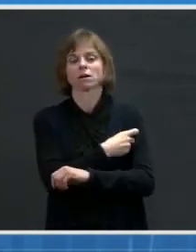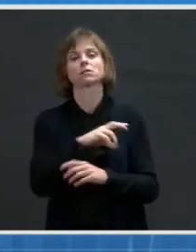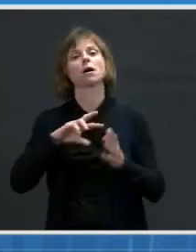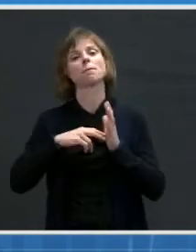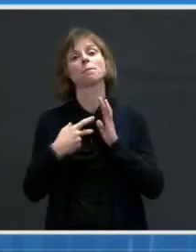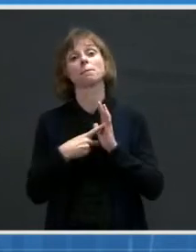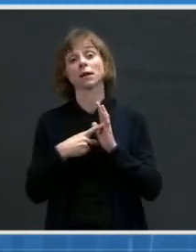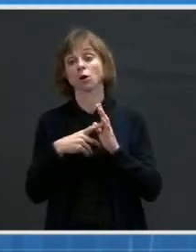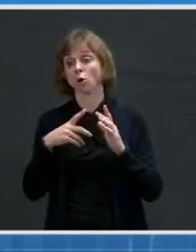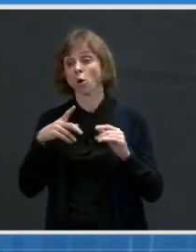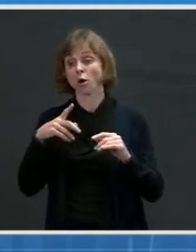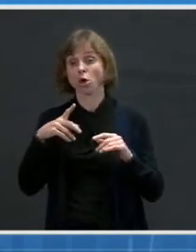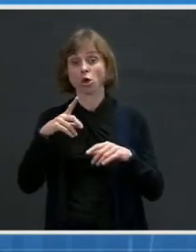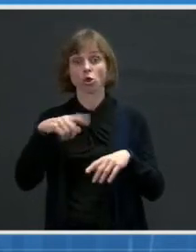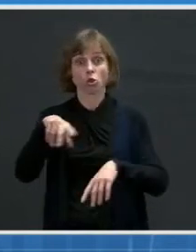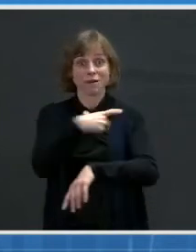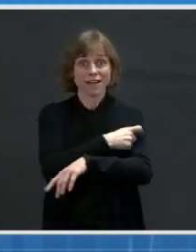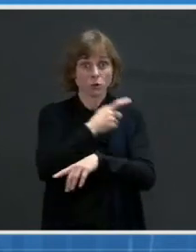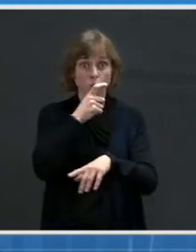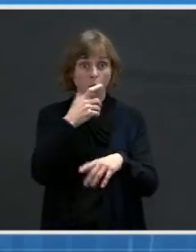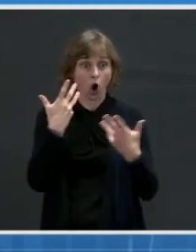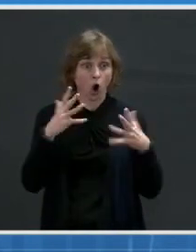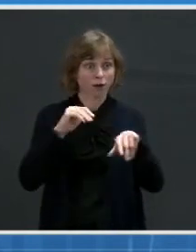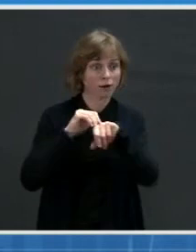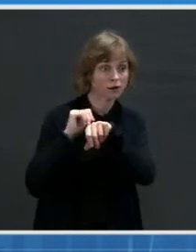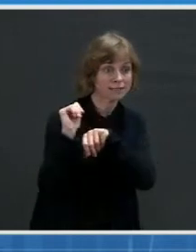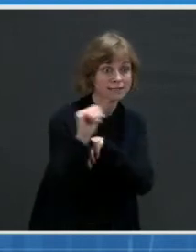been delivered to be administered more effectively and